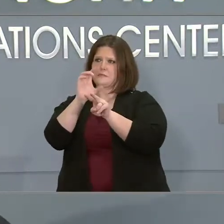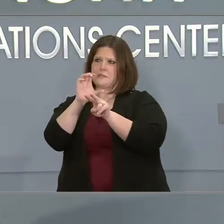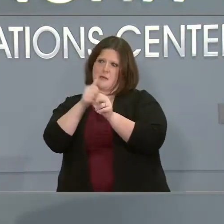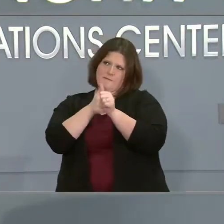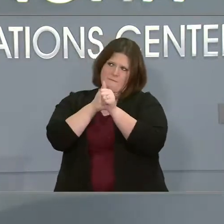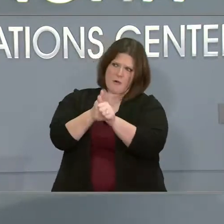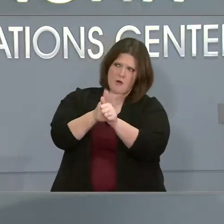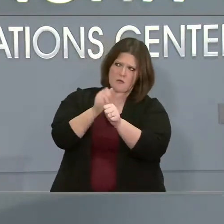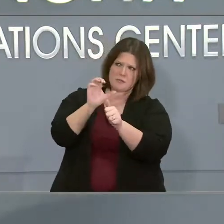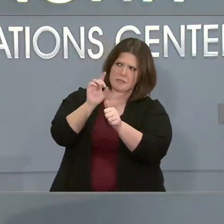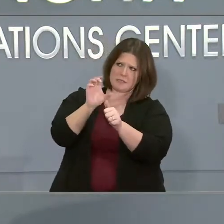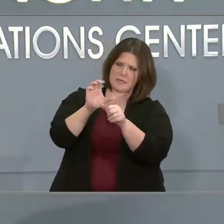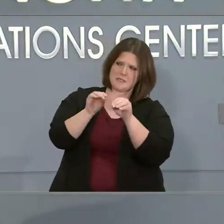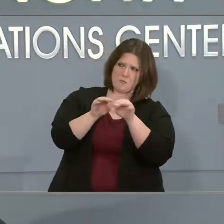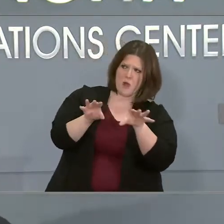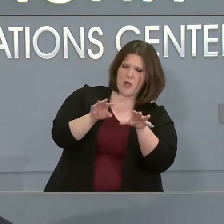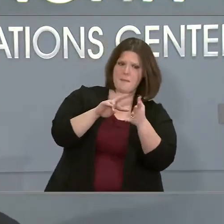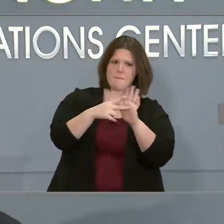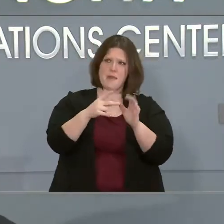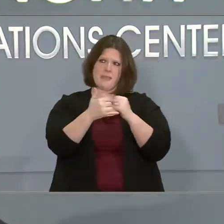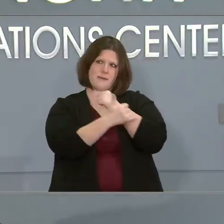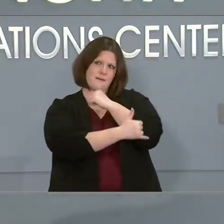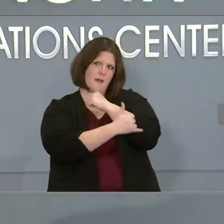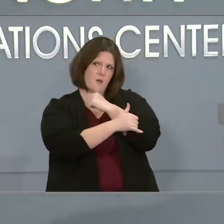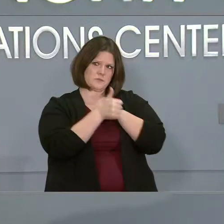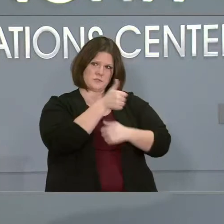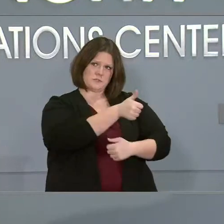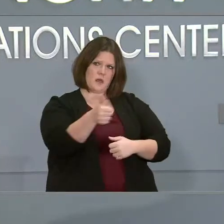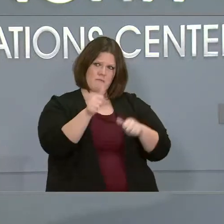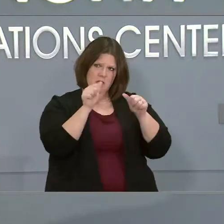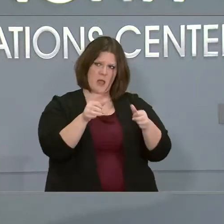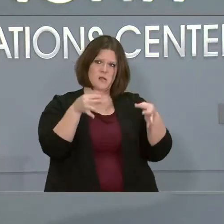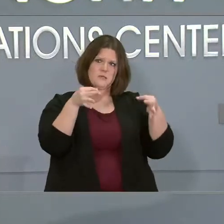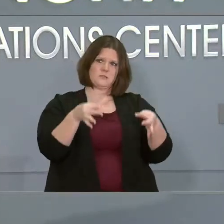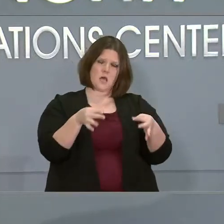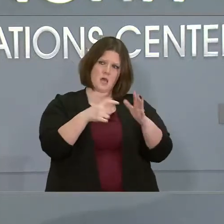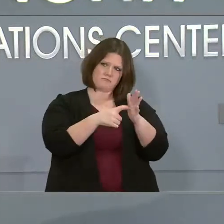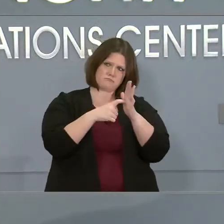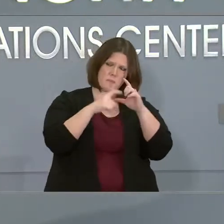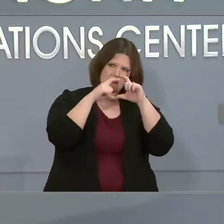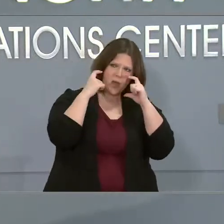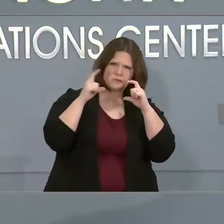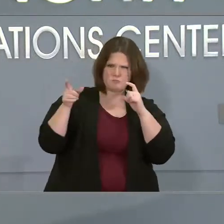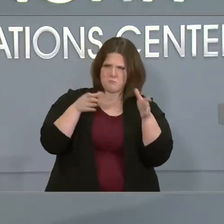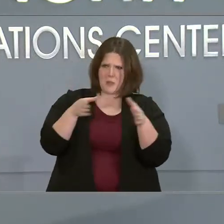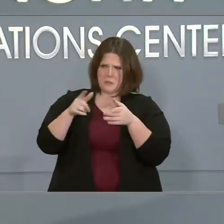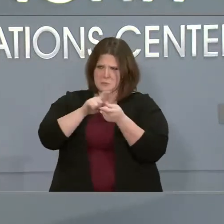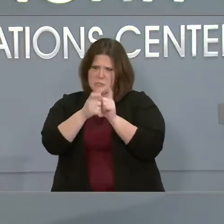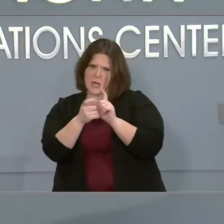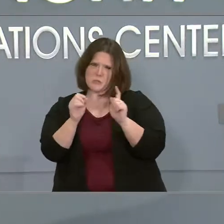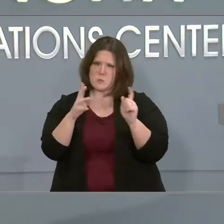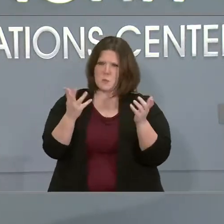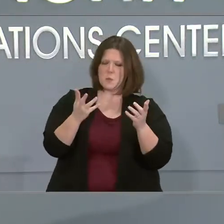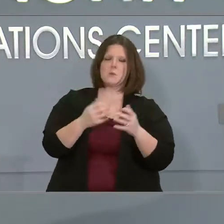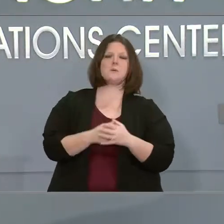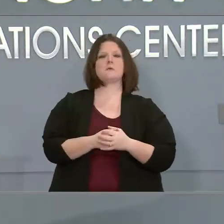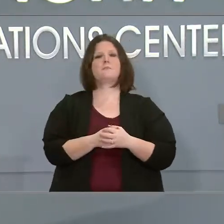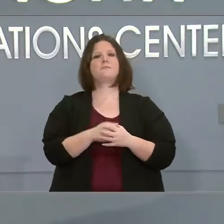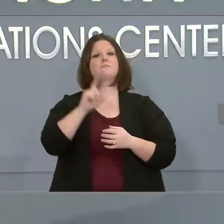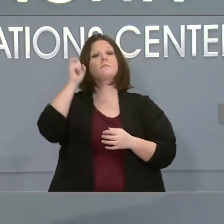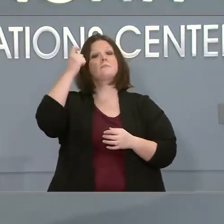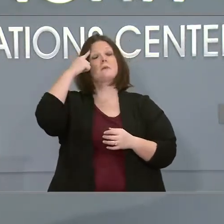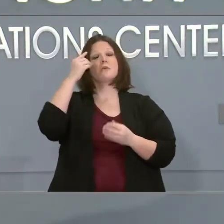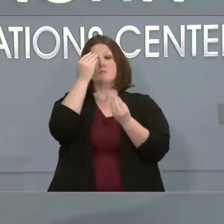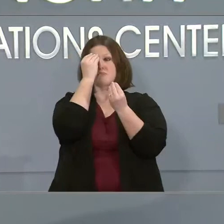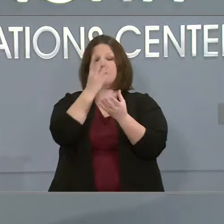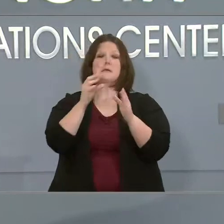if certain counties want to have, mask restrictions still or anything like that? Well, as you know, we have no statewide